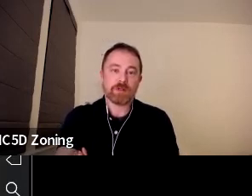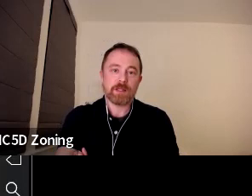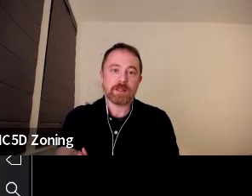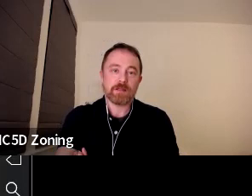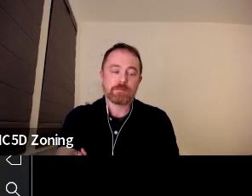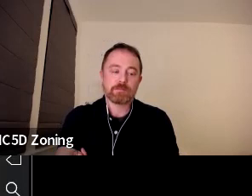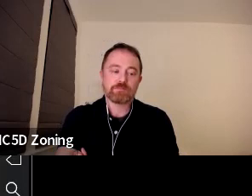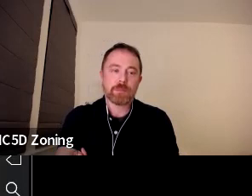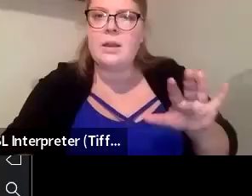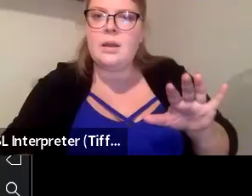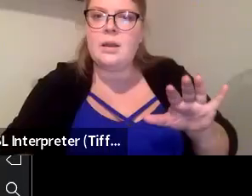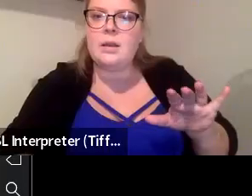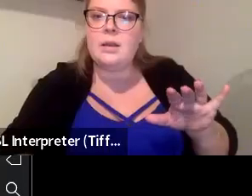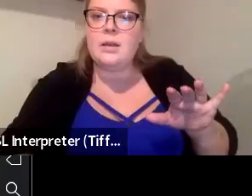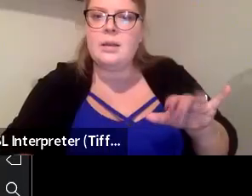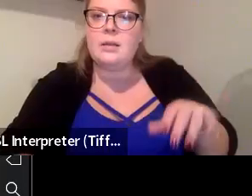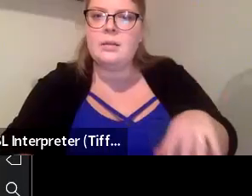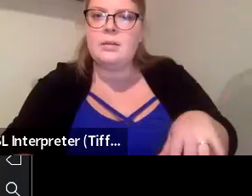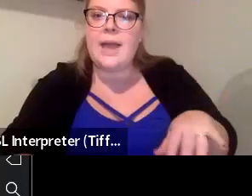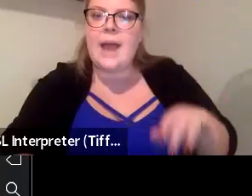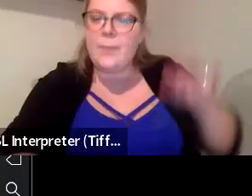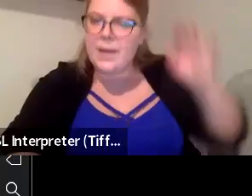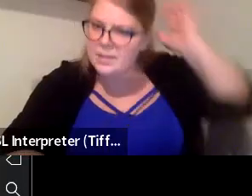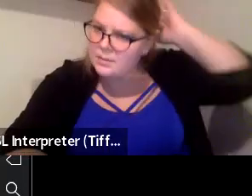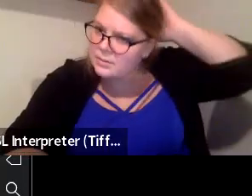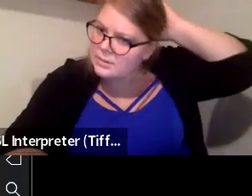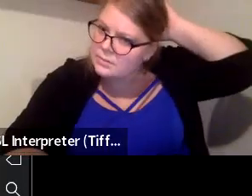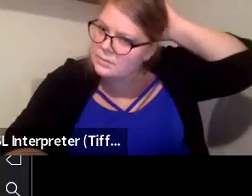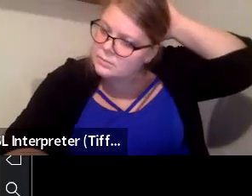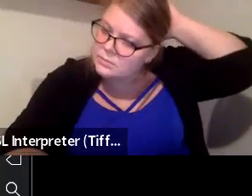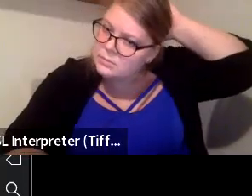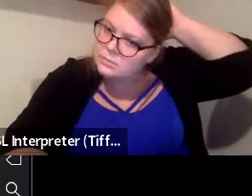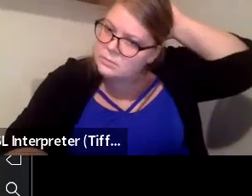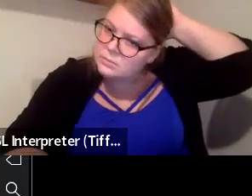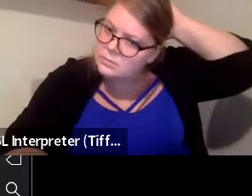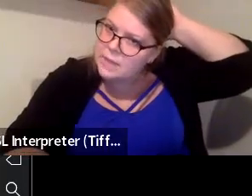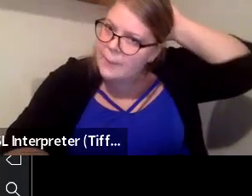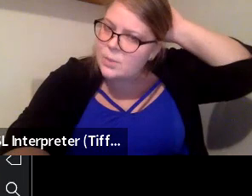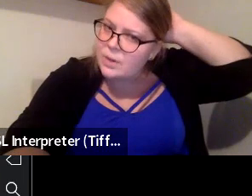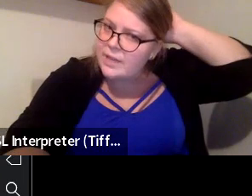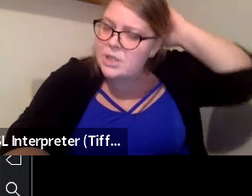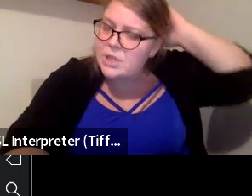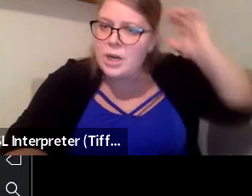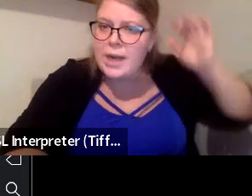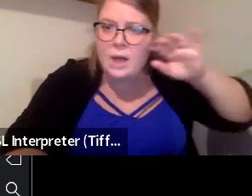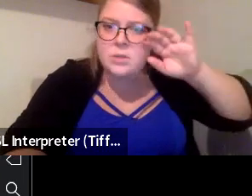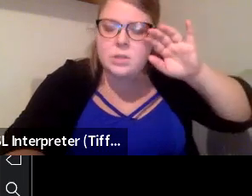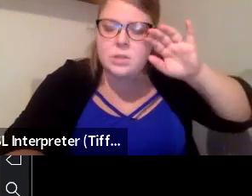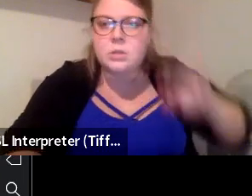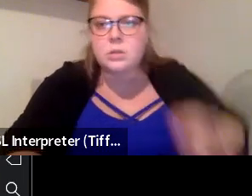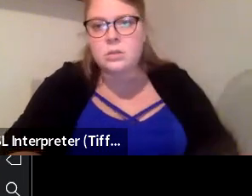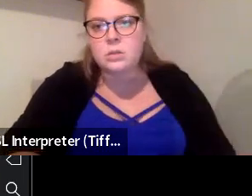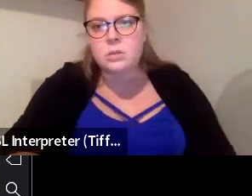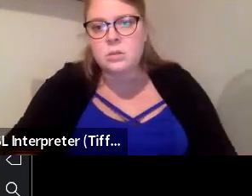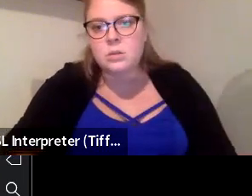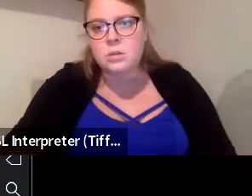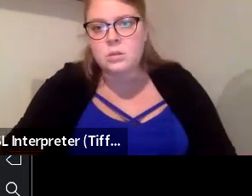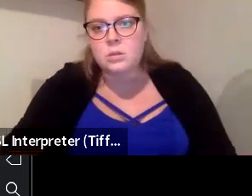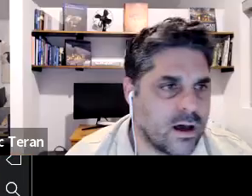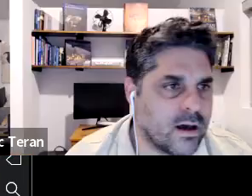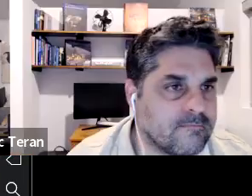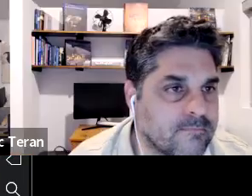is important. The neighborhood is seeing a loss of family size housing. What was formerly a 3-bedroom house suddenly gets chopped into, you know, 2-